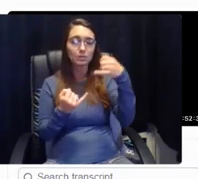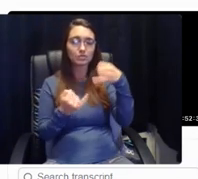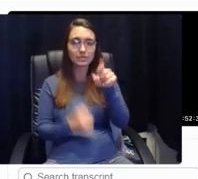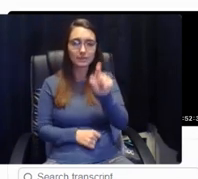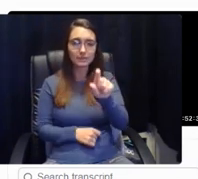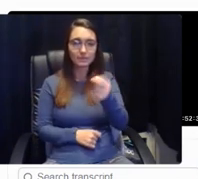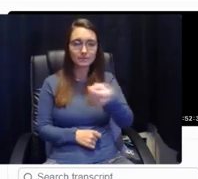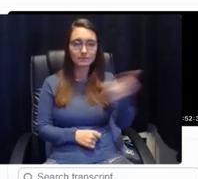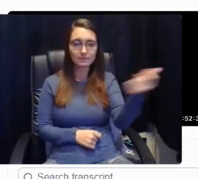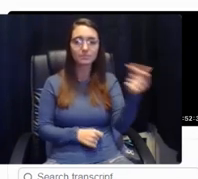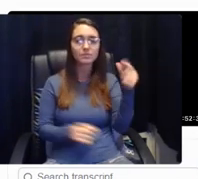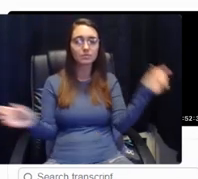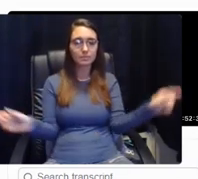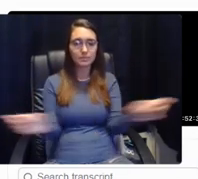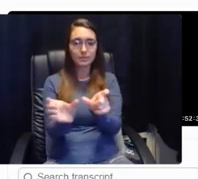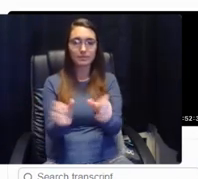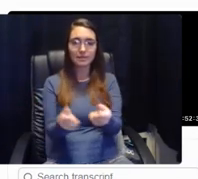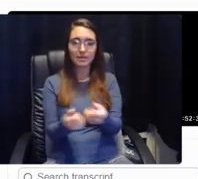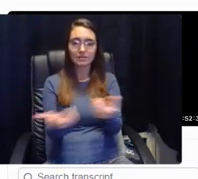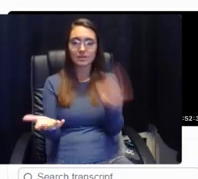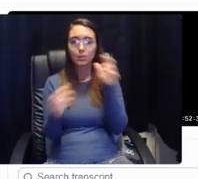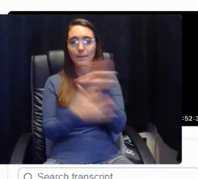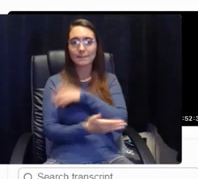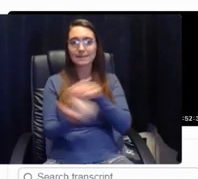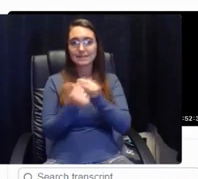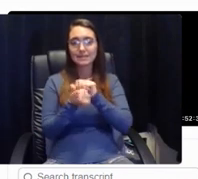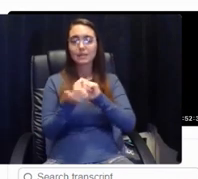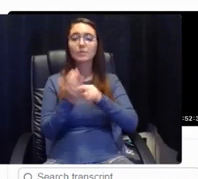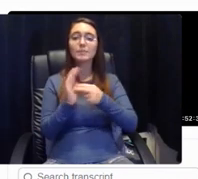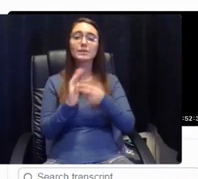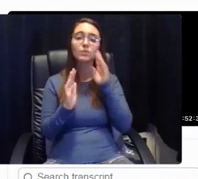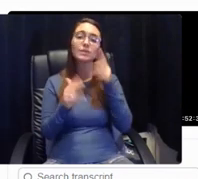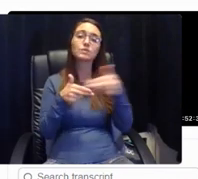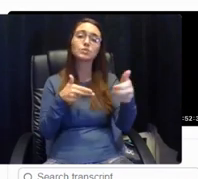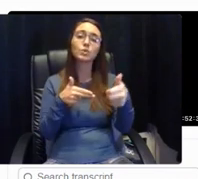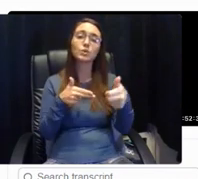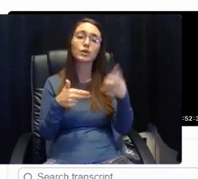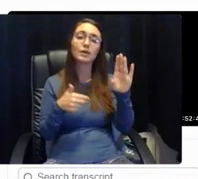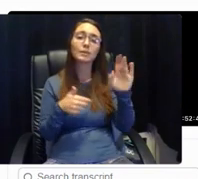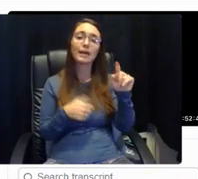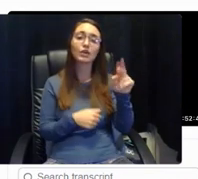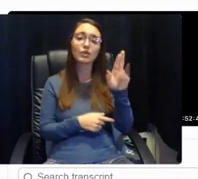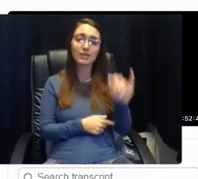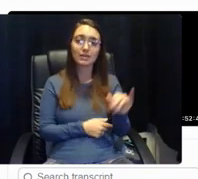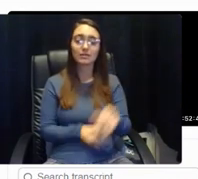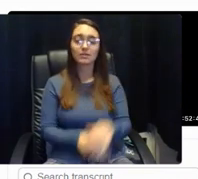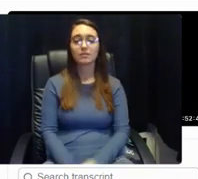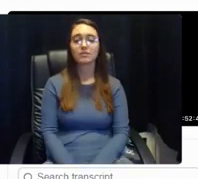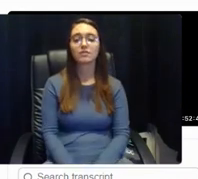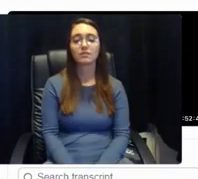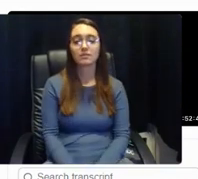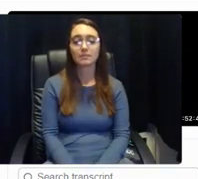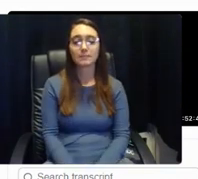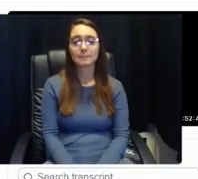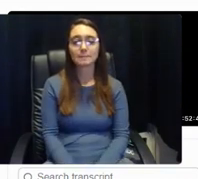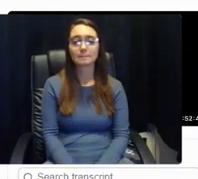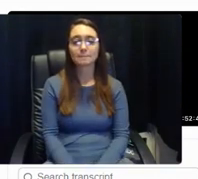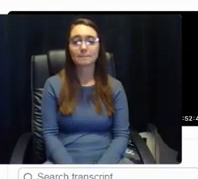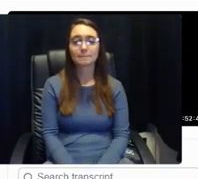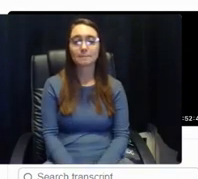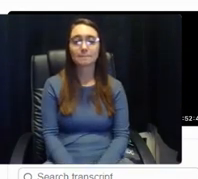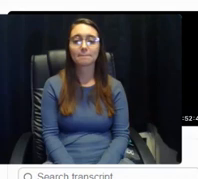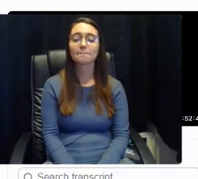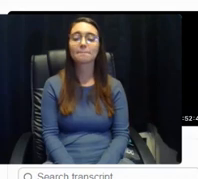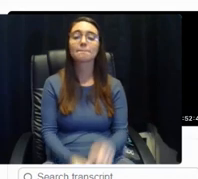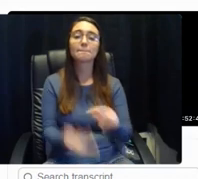together, you have a shorter battery, and that means every time your